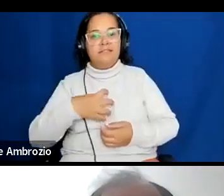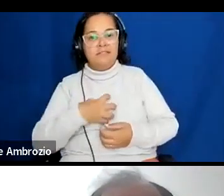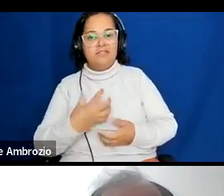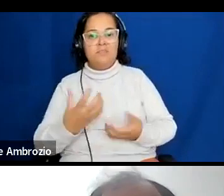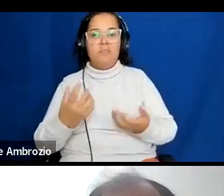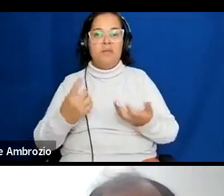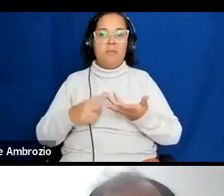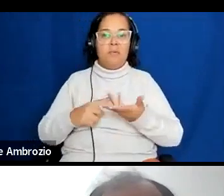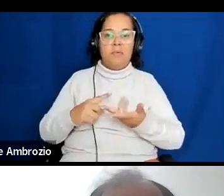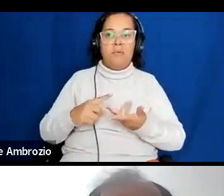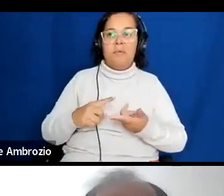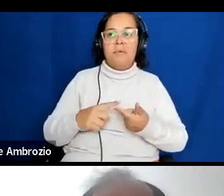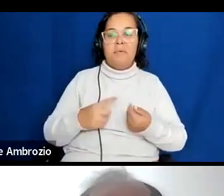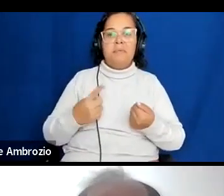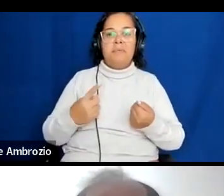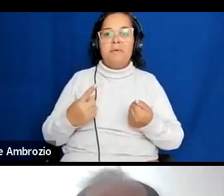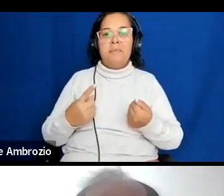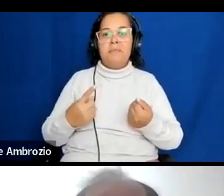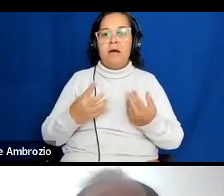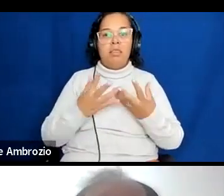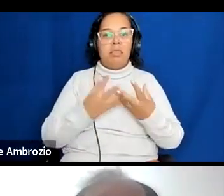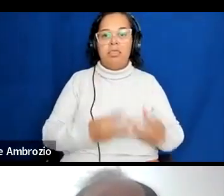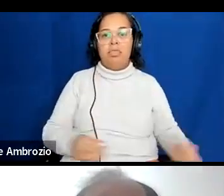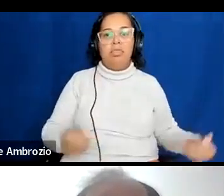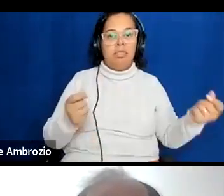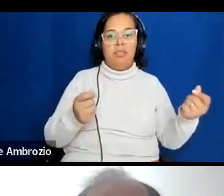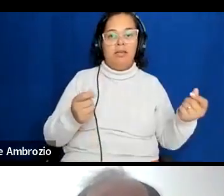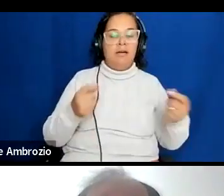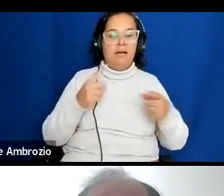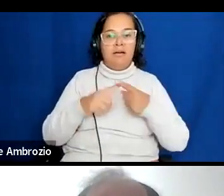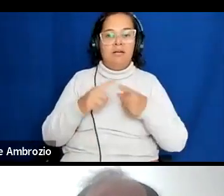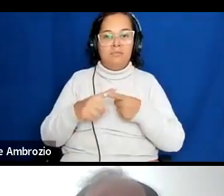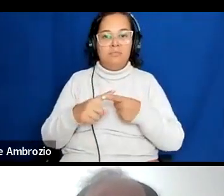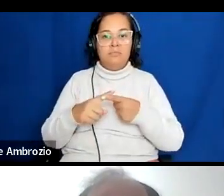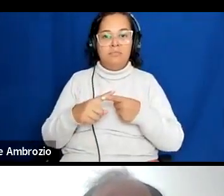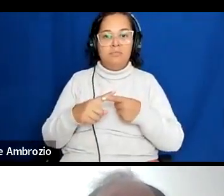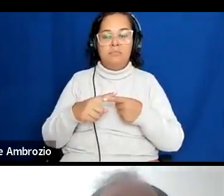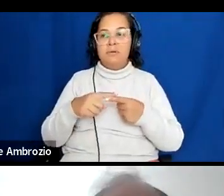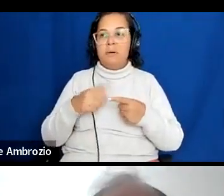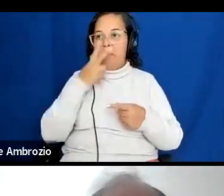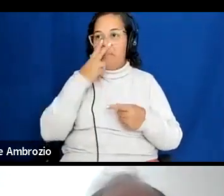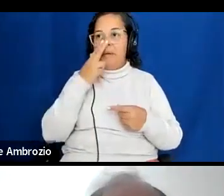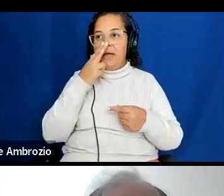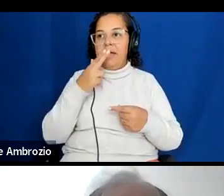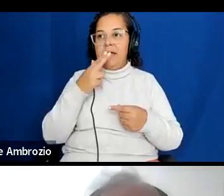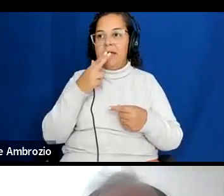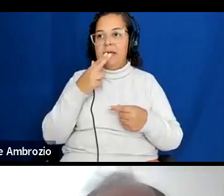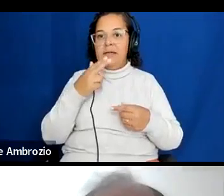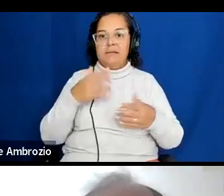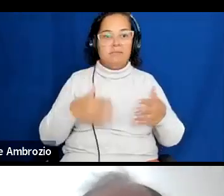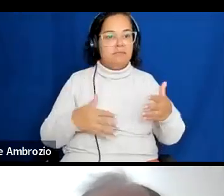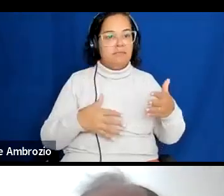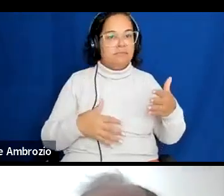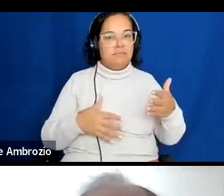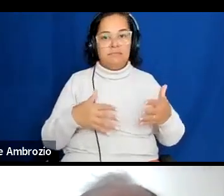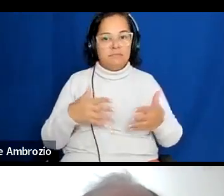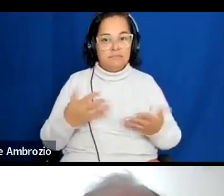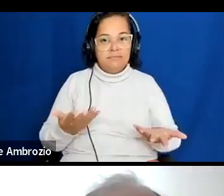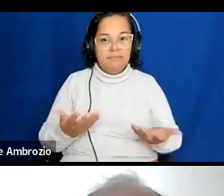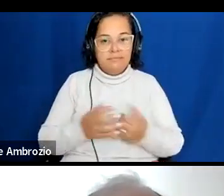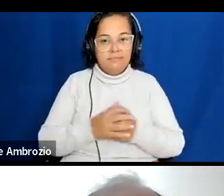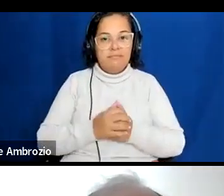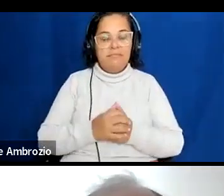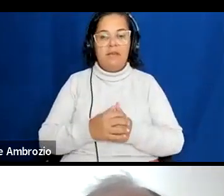alienated existence produces in us. So I think I'm in agreement with you there. I wasn't aware